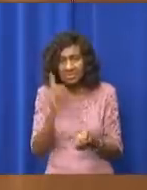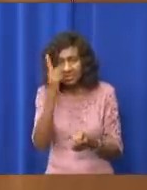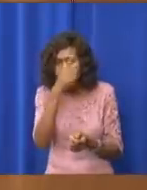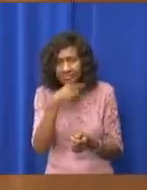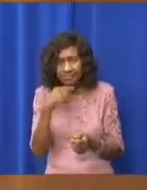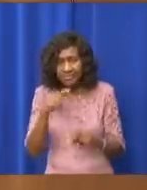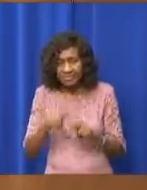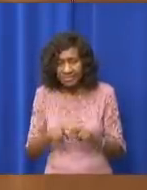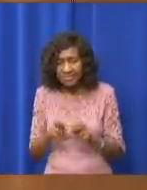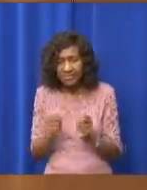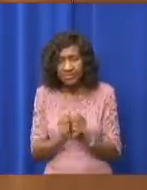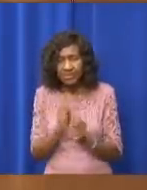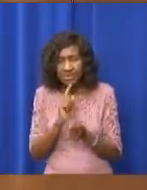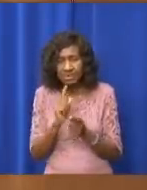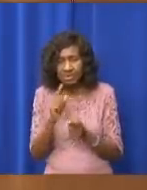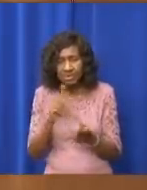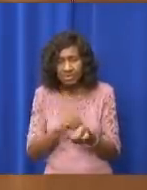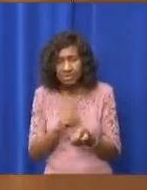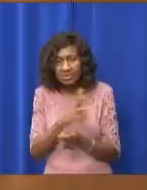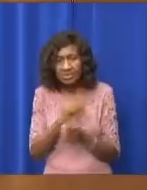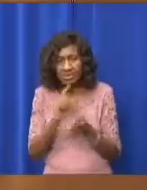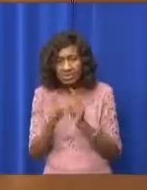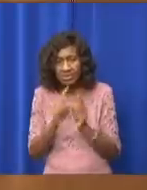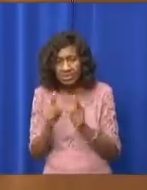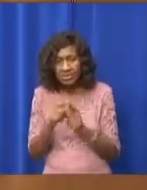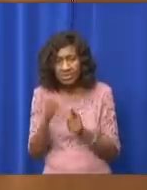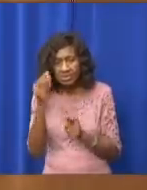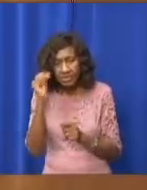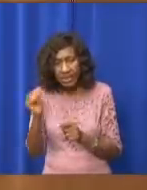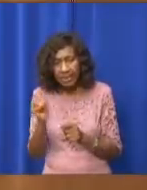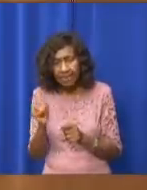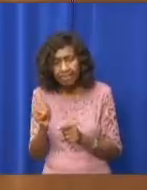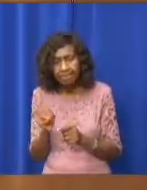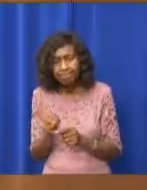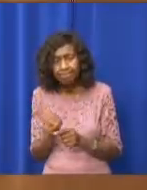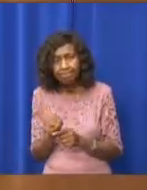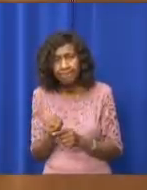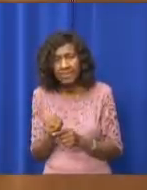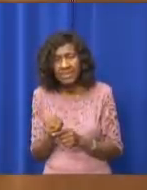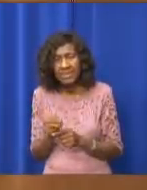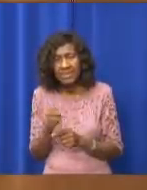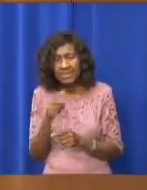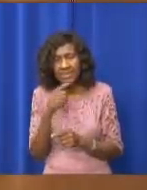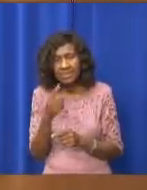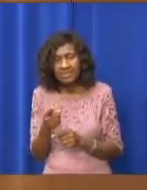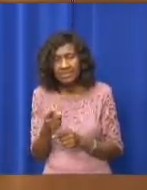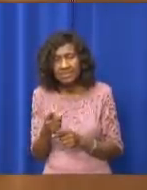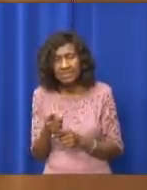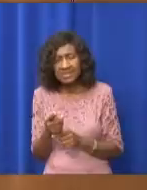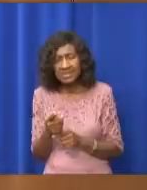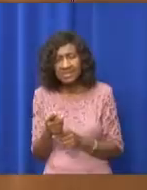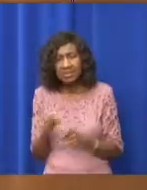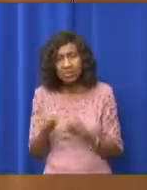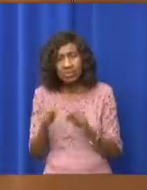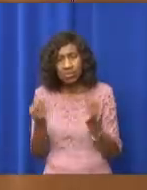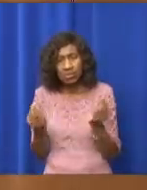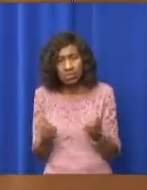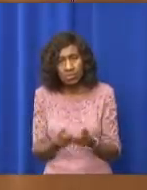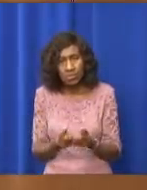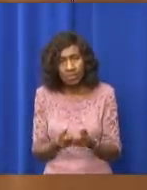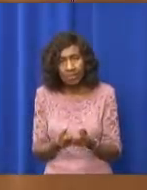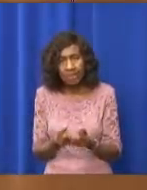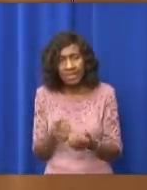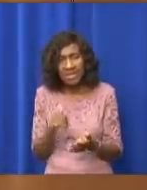issue. The Health Practice Commission has been the body that's been advising